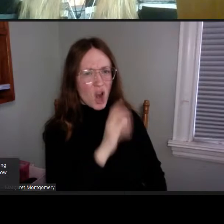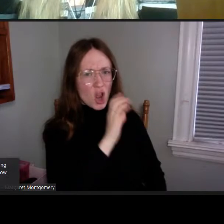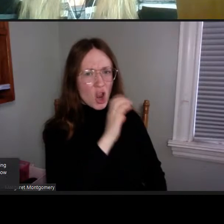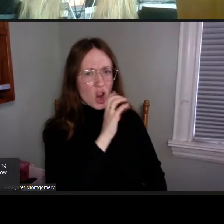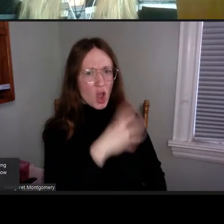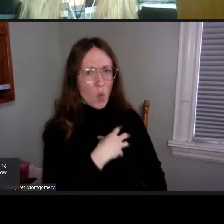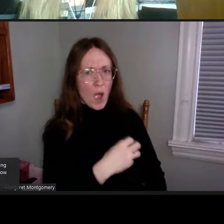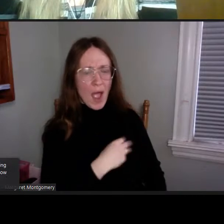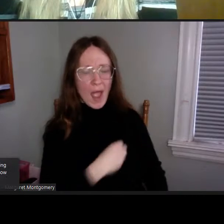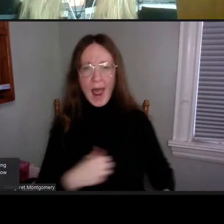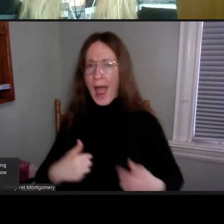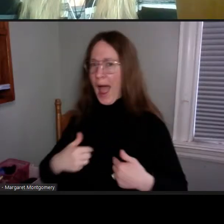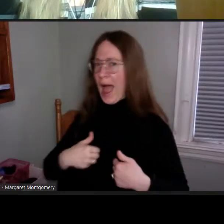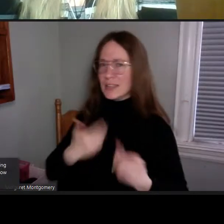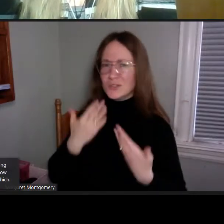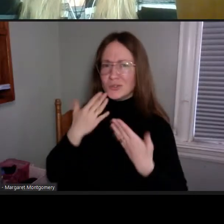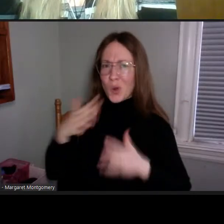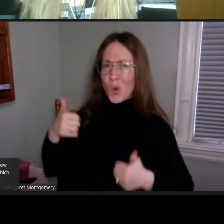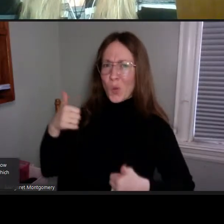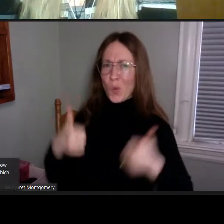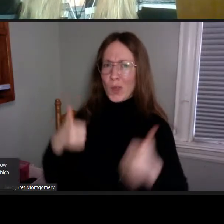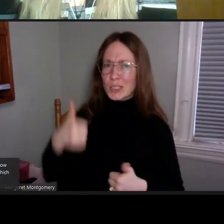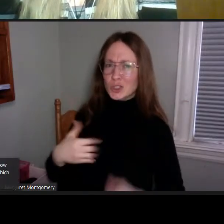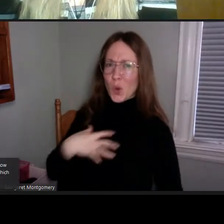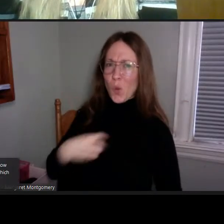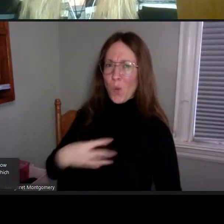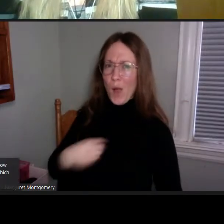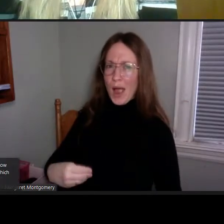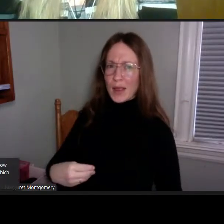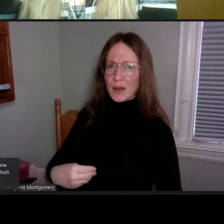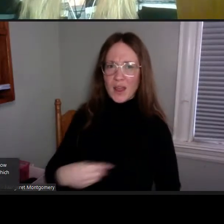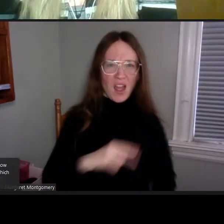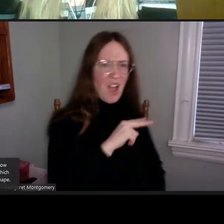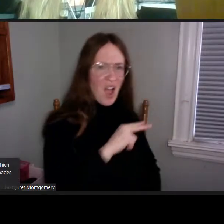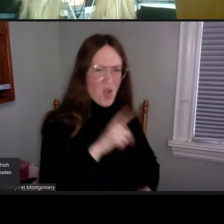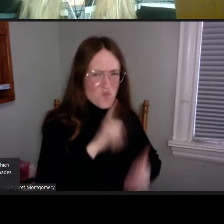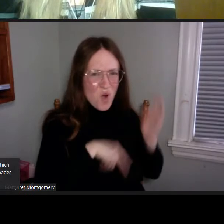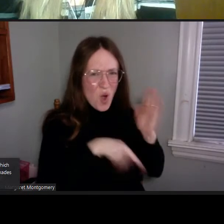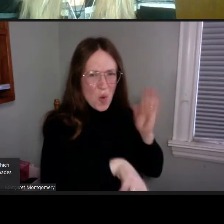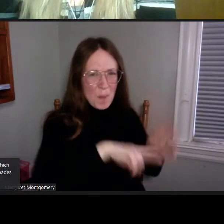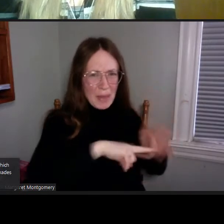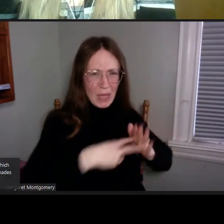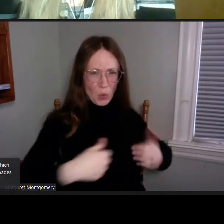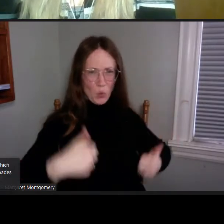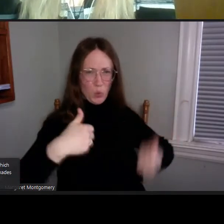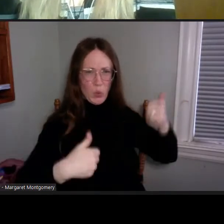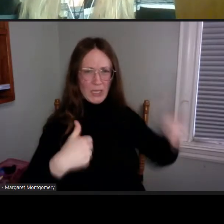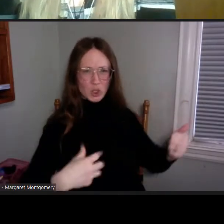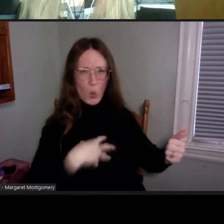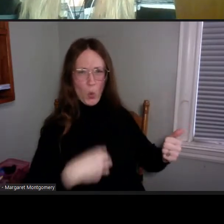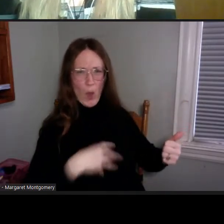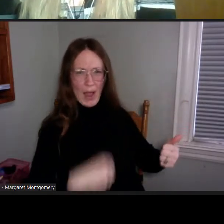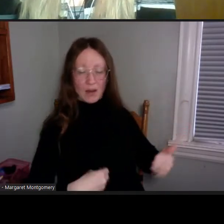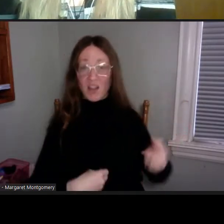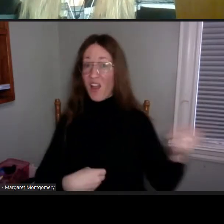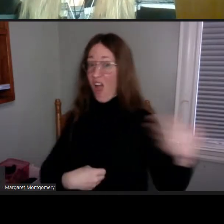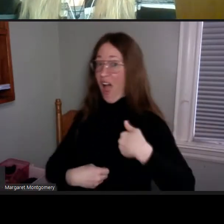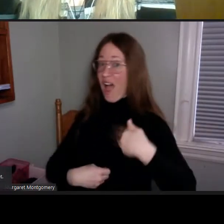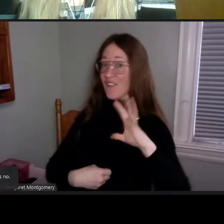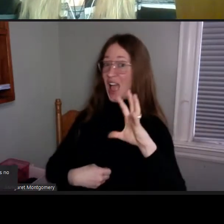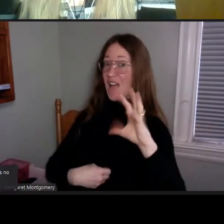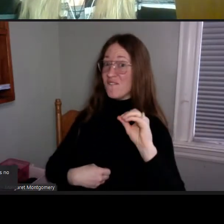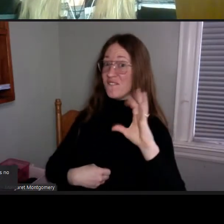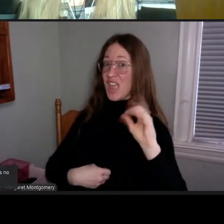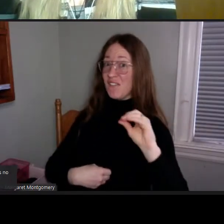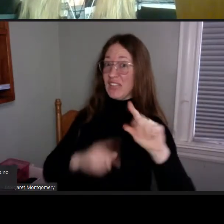white to get. And I go, what do you mean which white? She goes, well, there's 50 different shades of white. I go, no, there isn't. There's white. She goes, no,